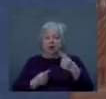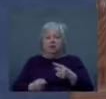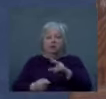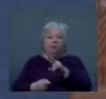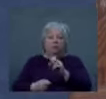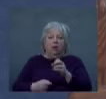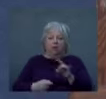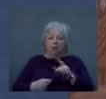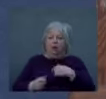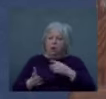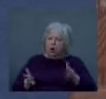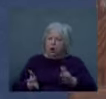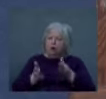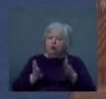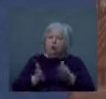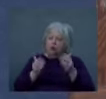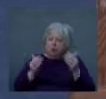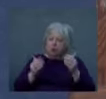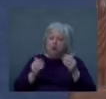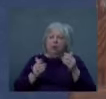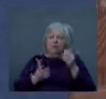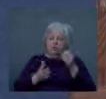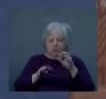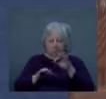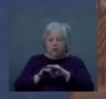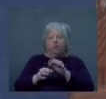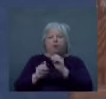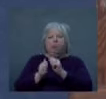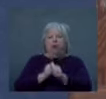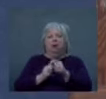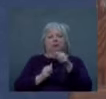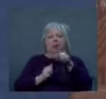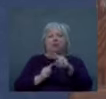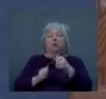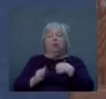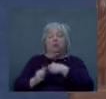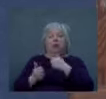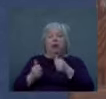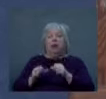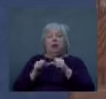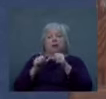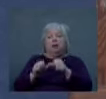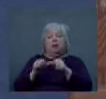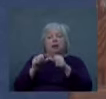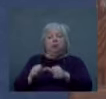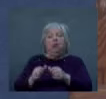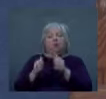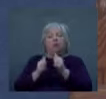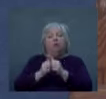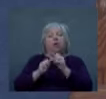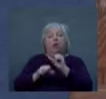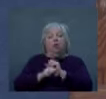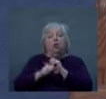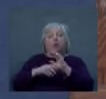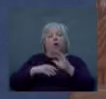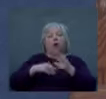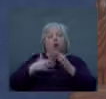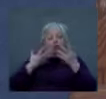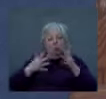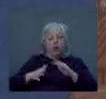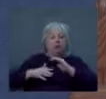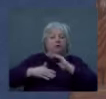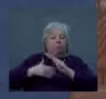move this matter forward in an expeditious manner so that we can continue with the momentum that has already been